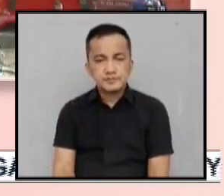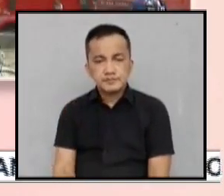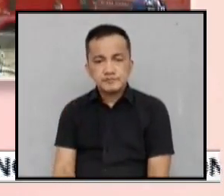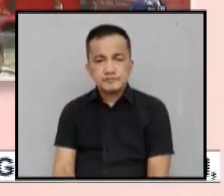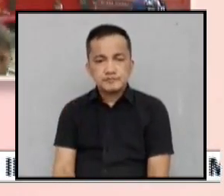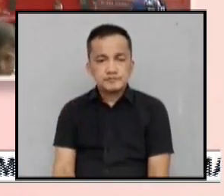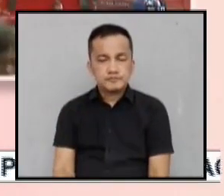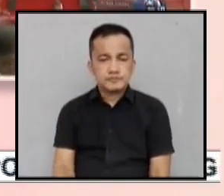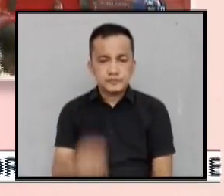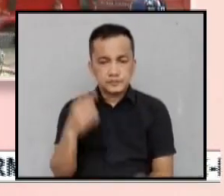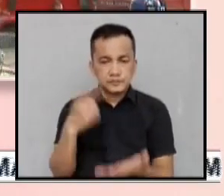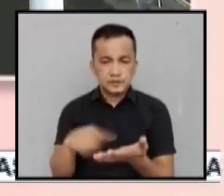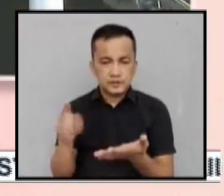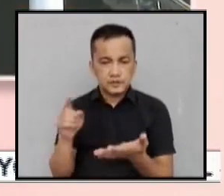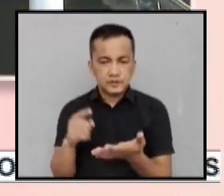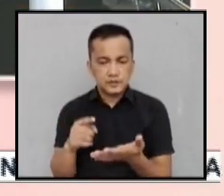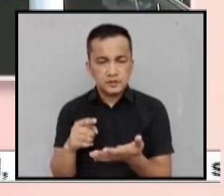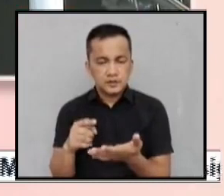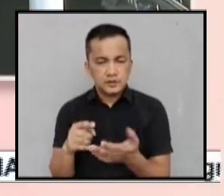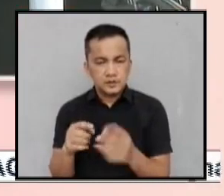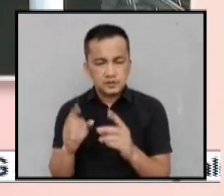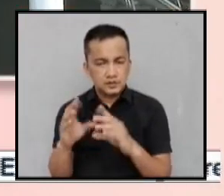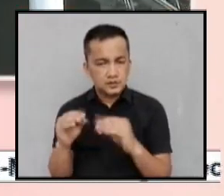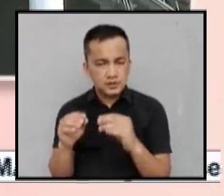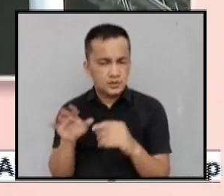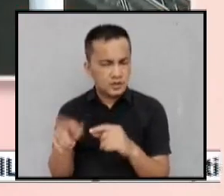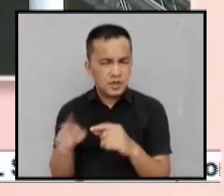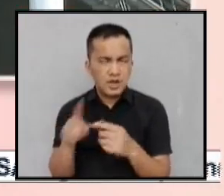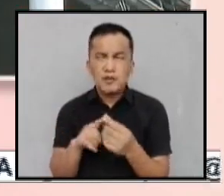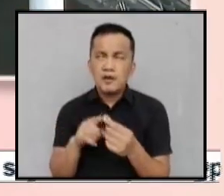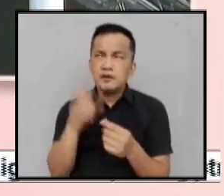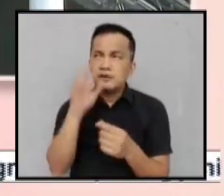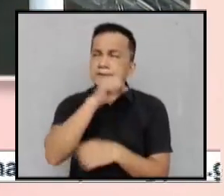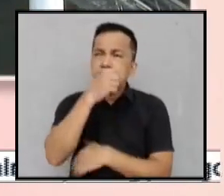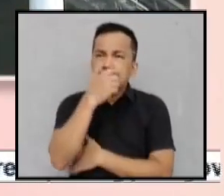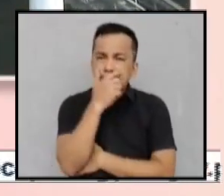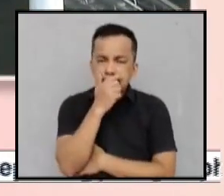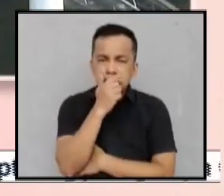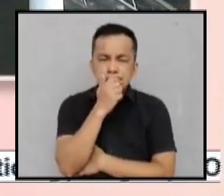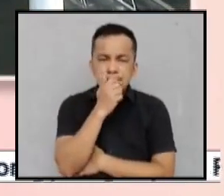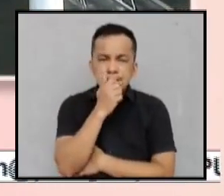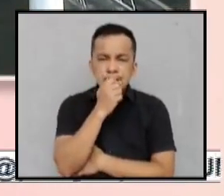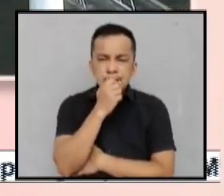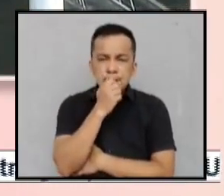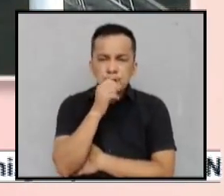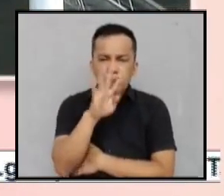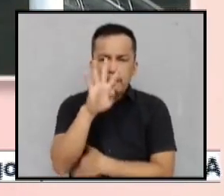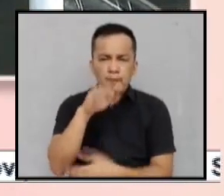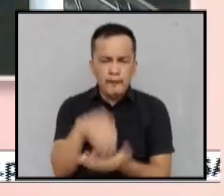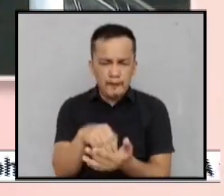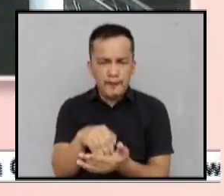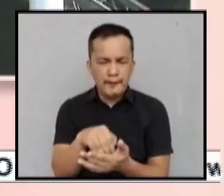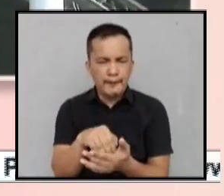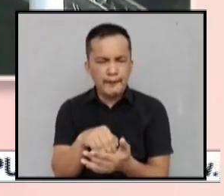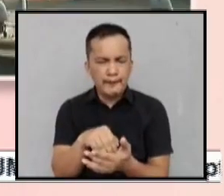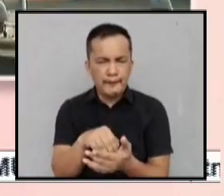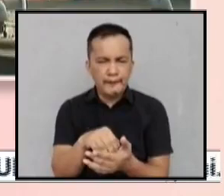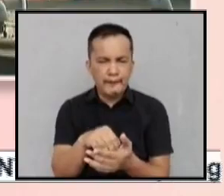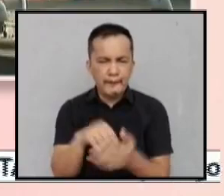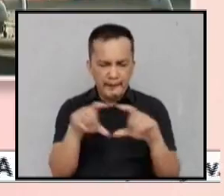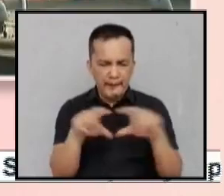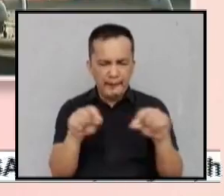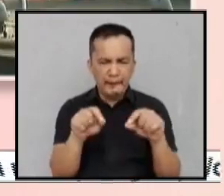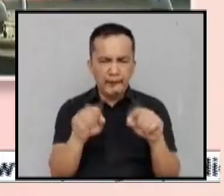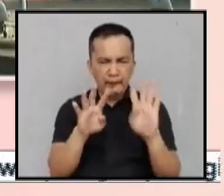Initially, they were just talking about somewhere about 4,000 pieces, no? 4,000 to